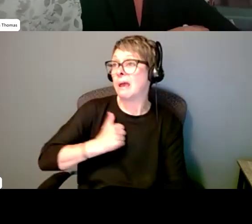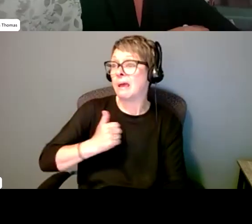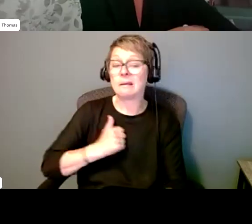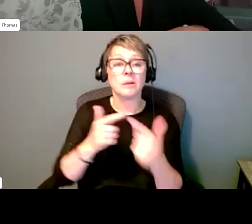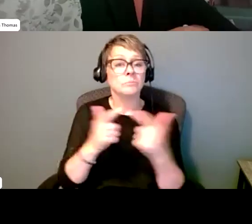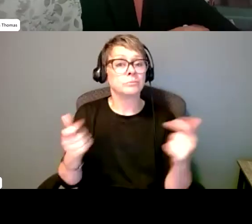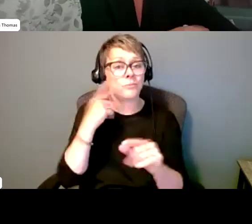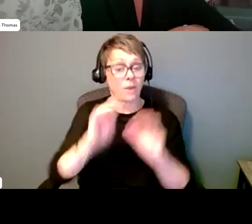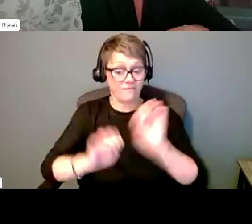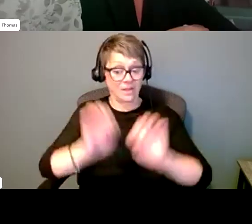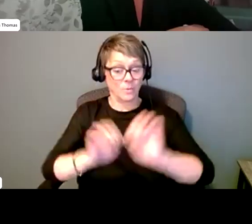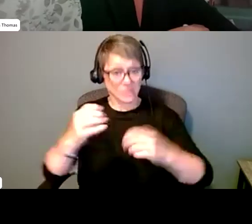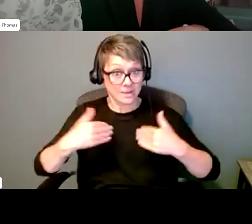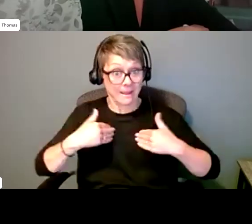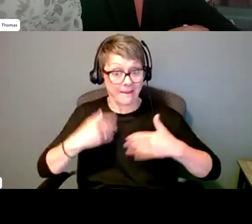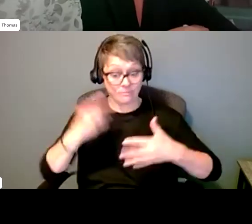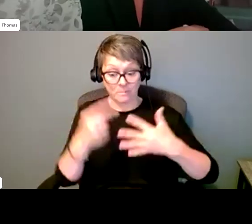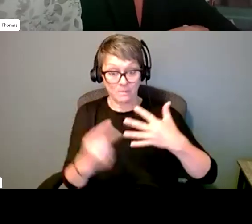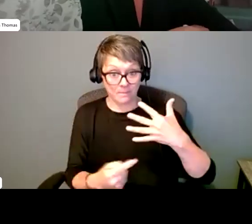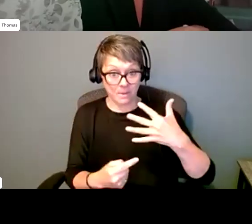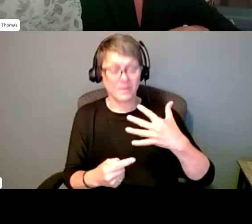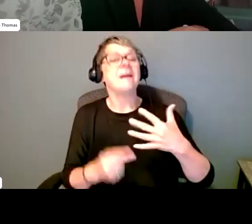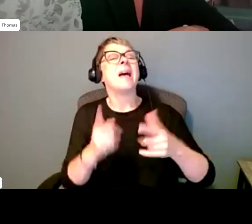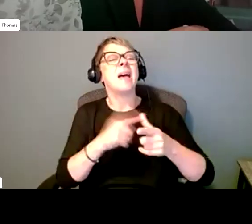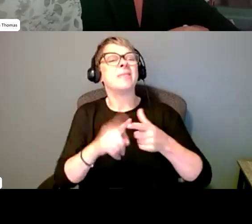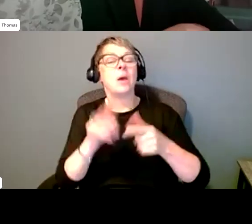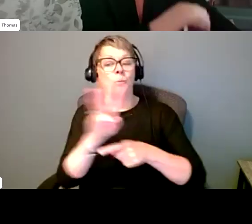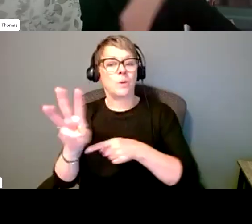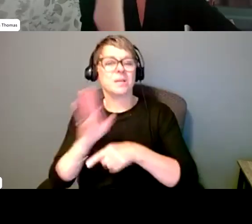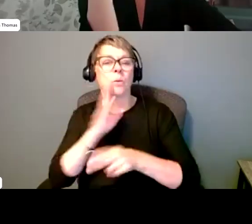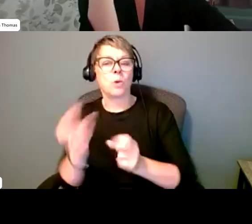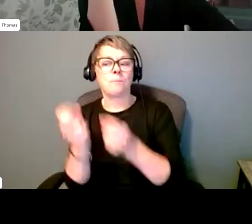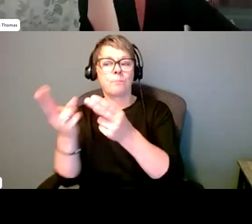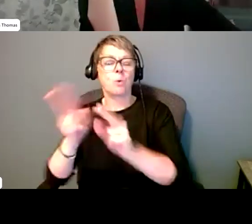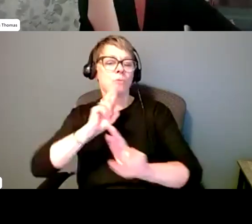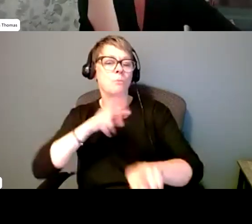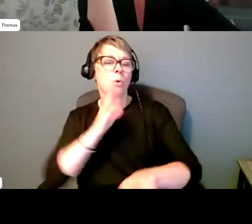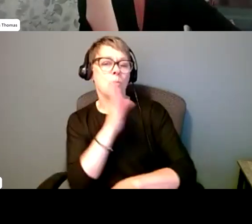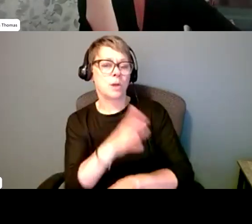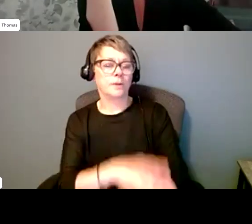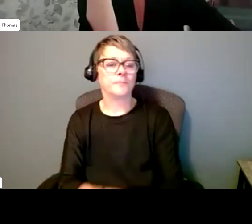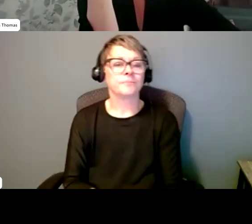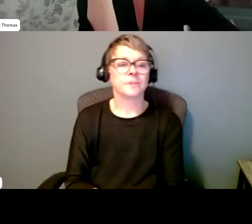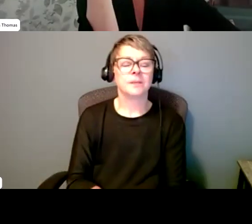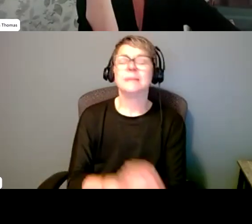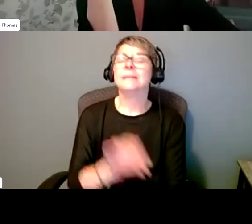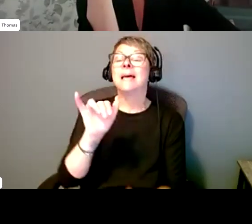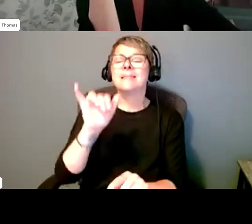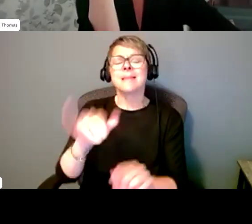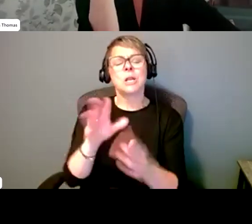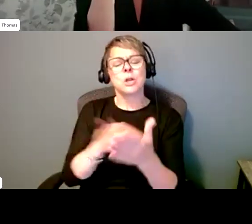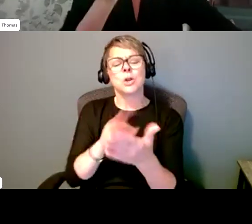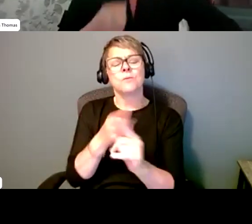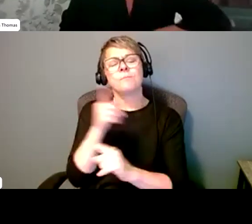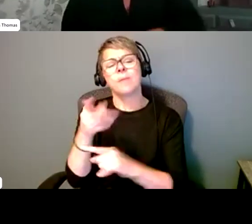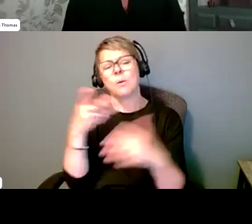that's going to be a report will be on the website. The key learning there is that we needed to